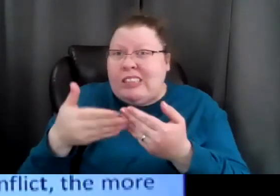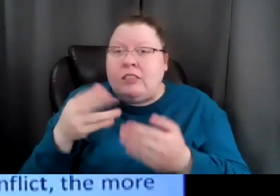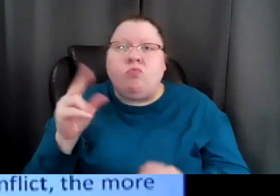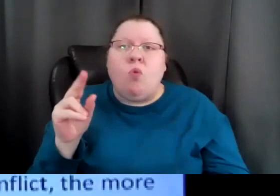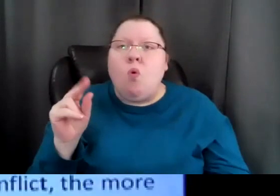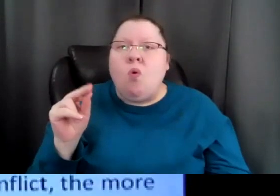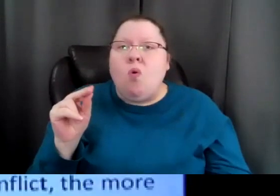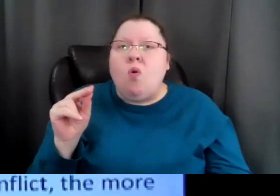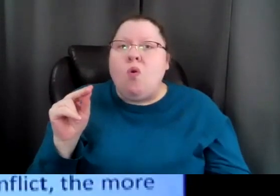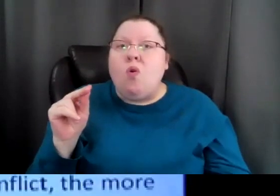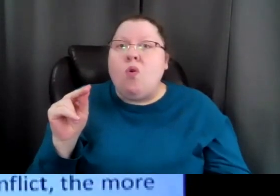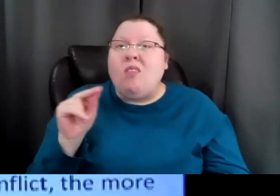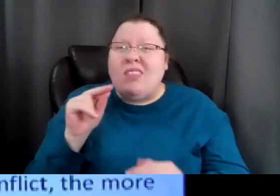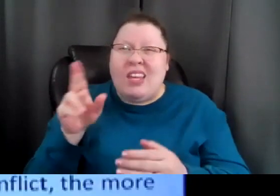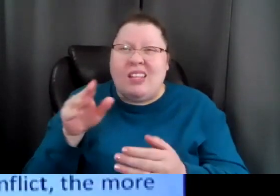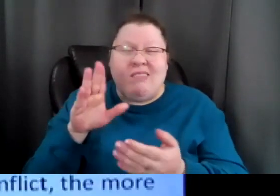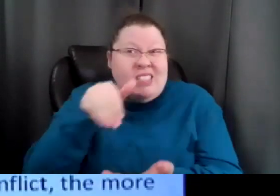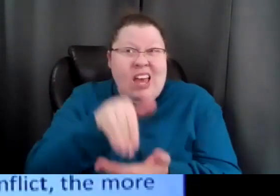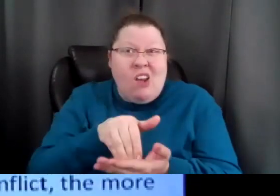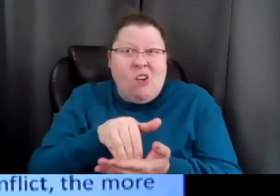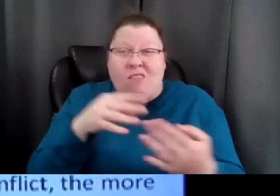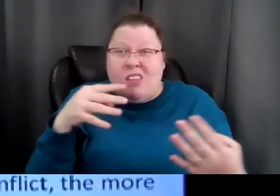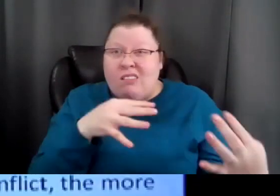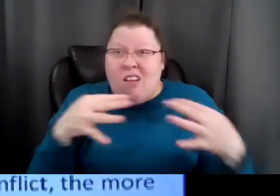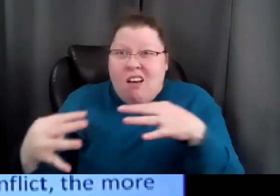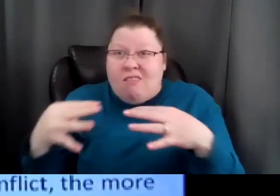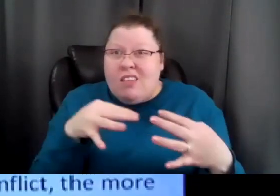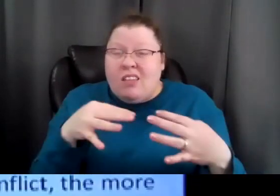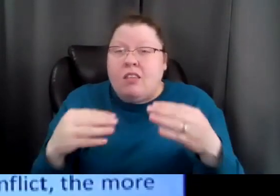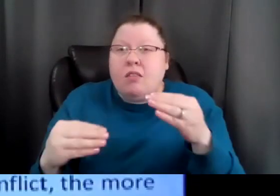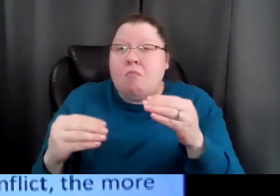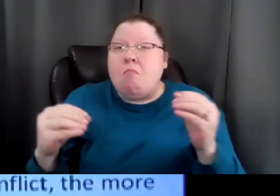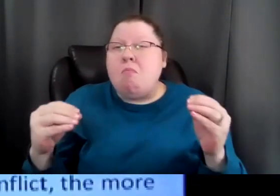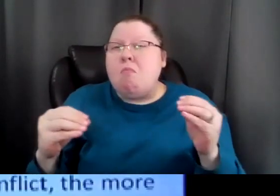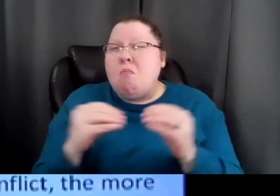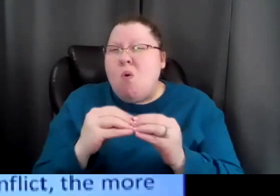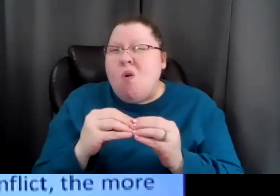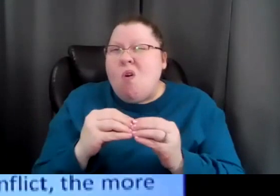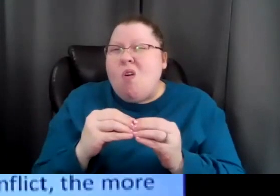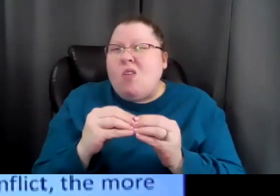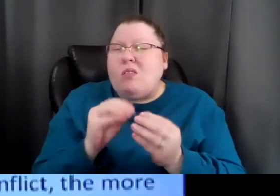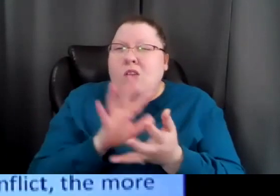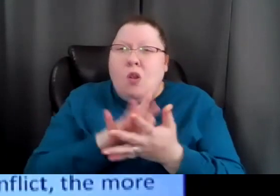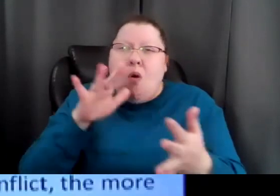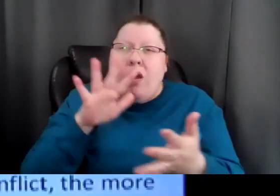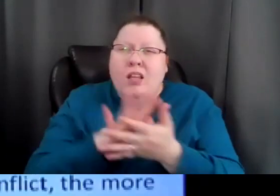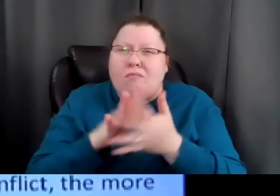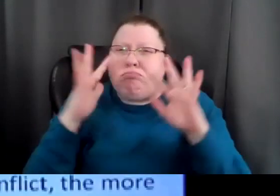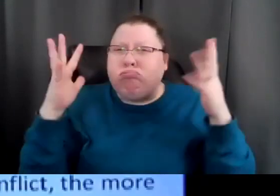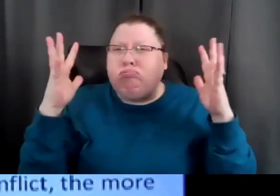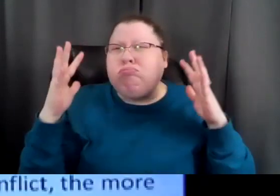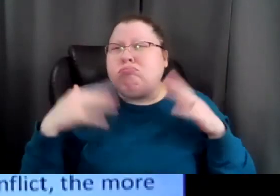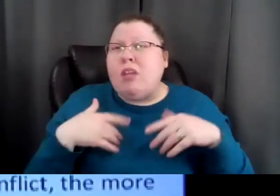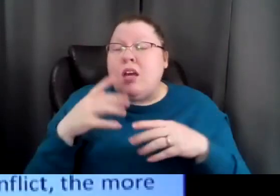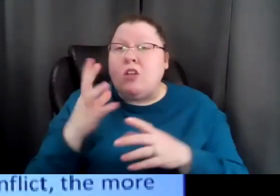us, that the harder the conflict, the more glorious the triumph. What we obtain too cheap, we esteem